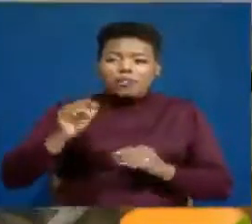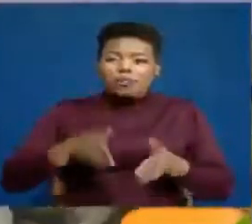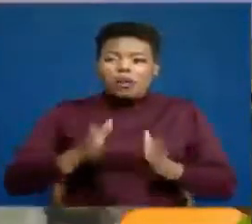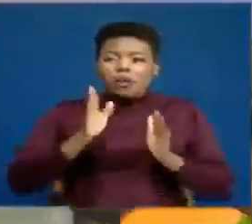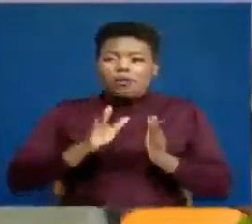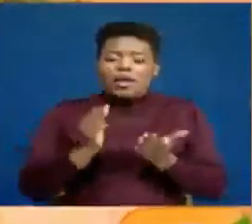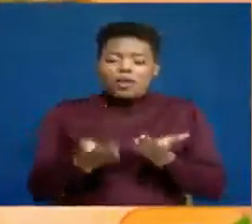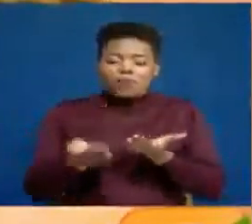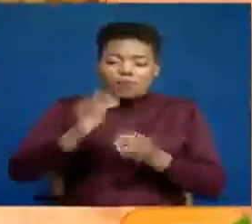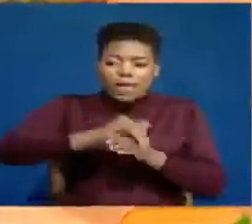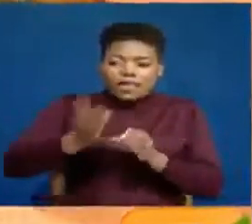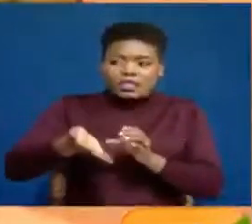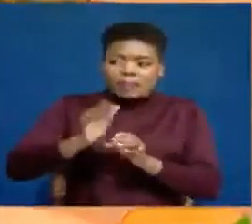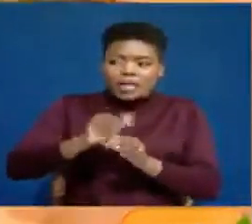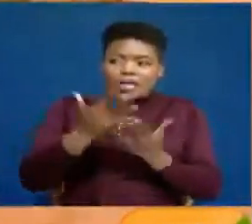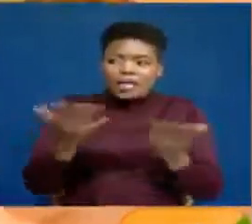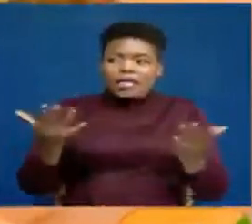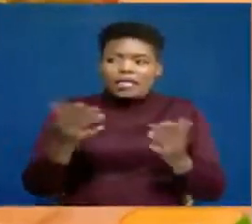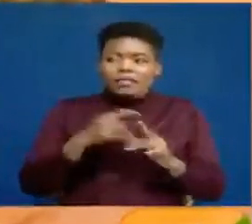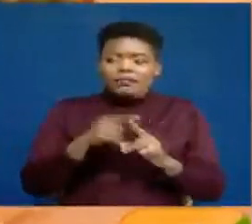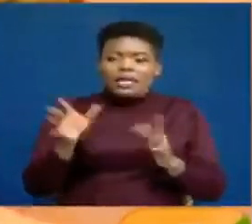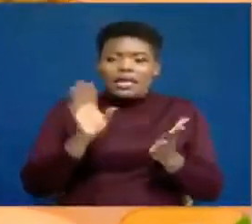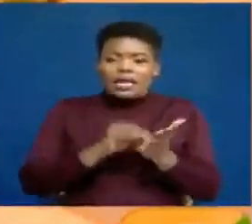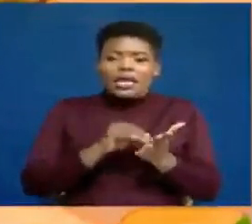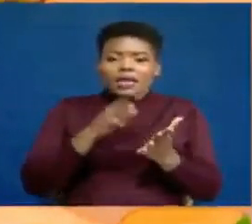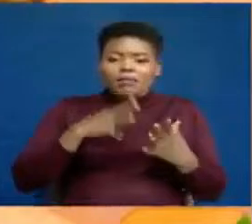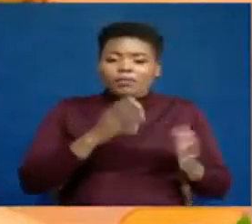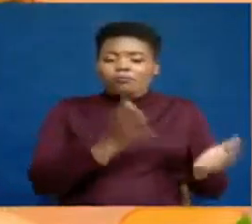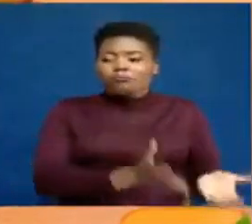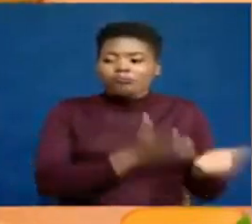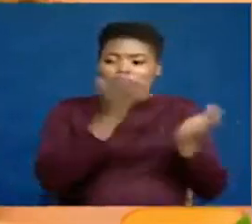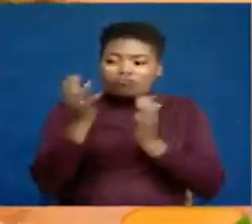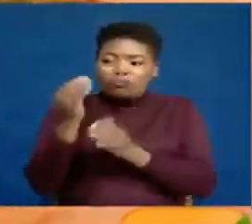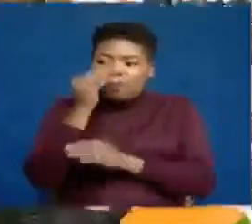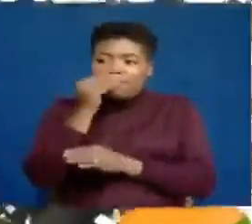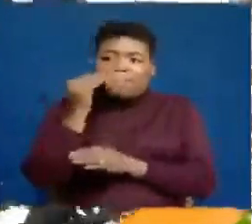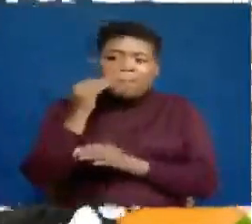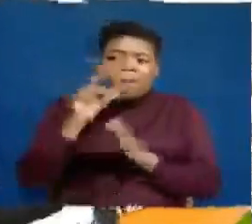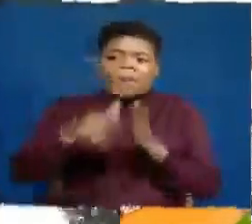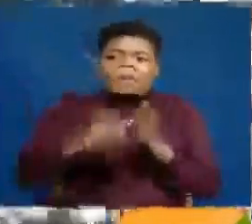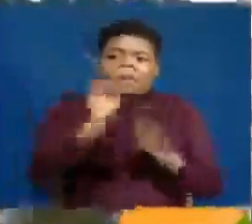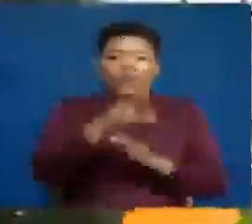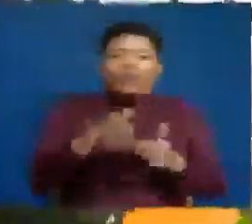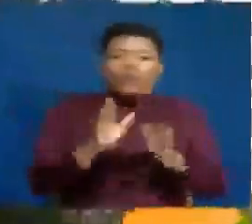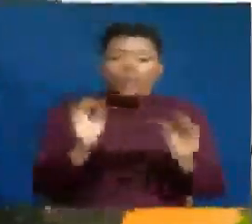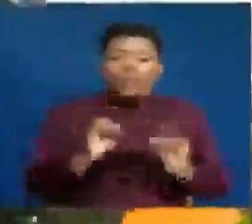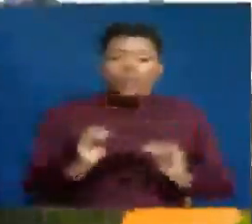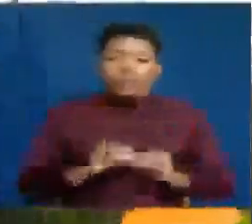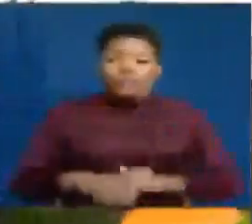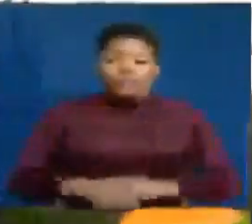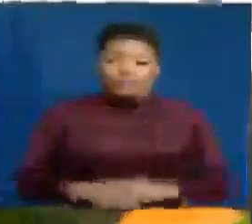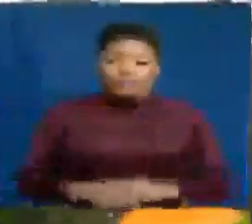packaging, and it finds its way to households with no proper way of disposing.